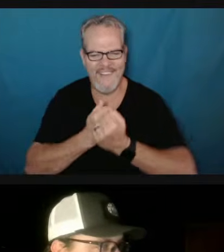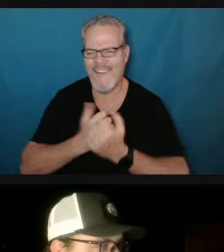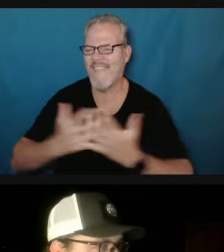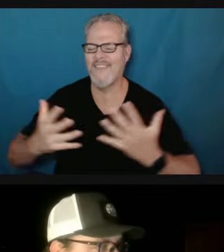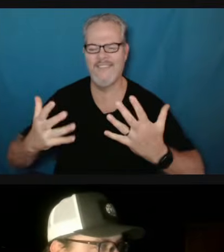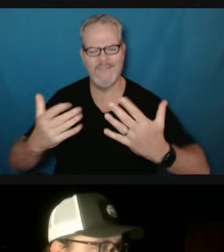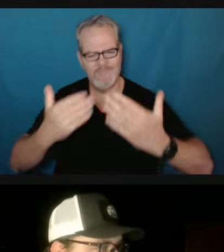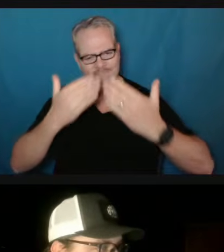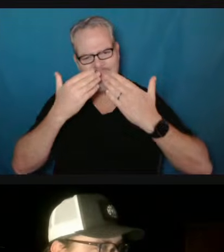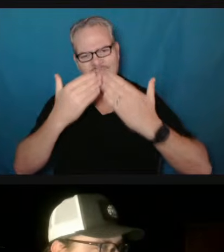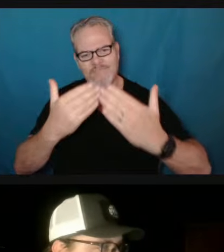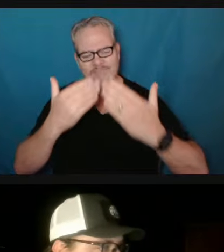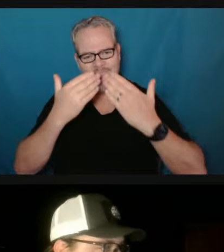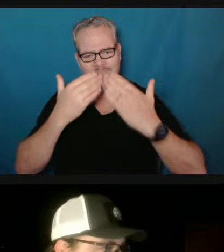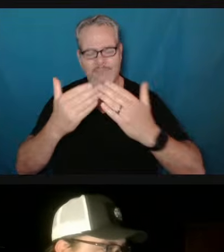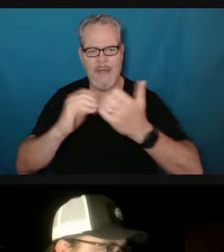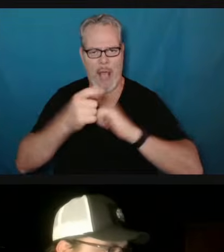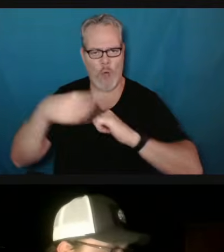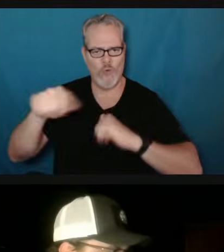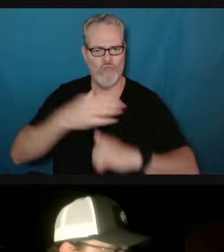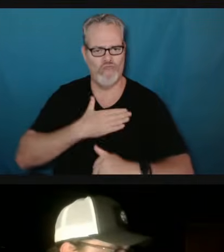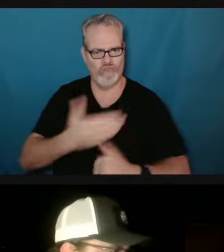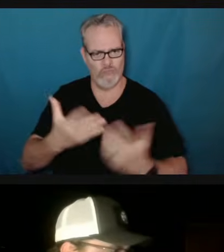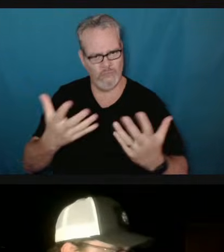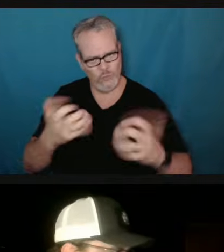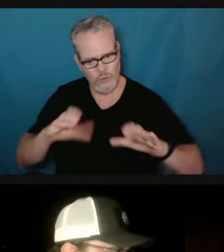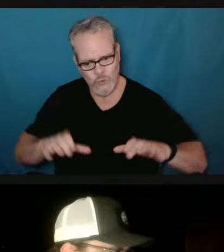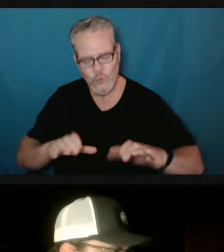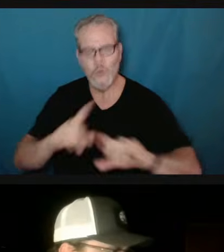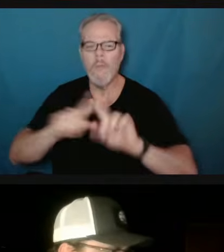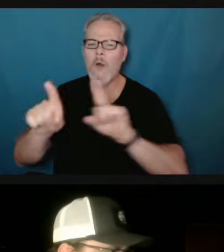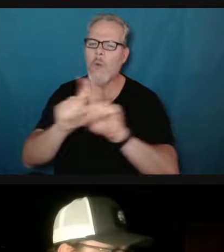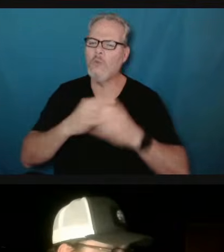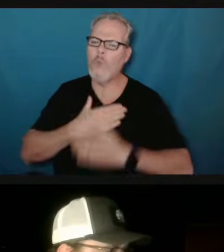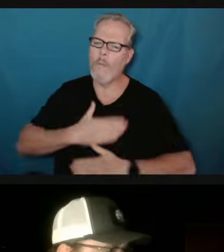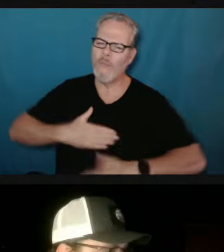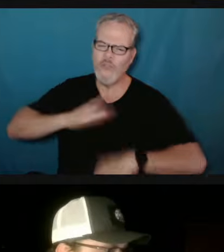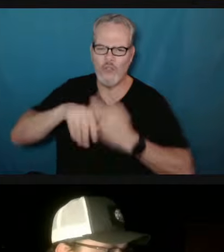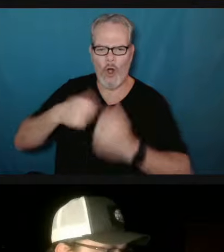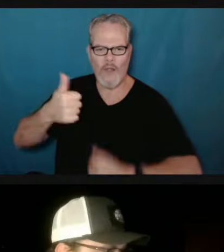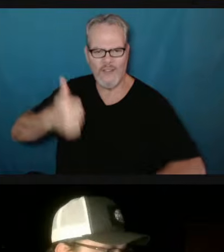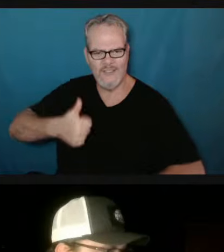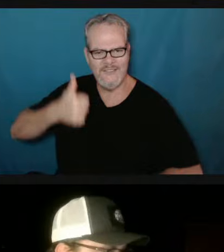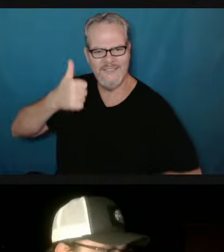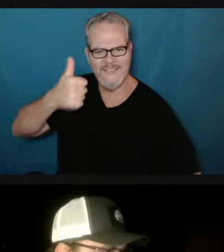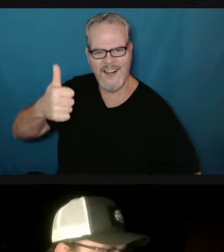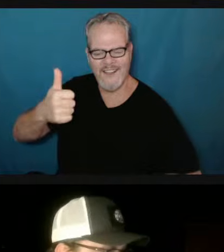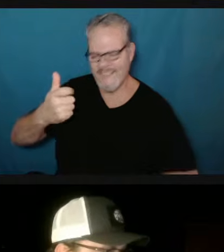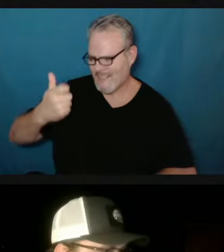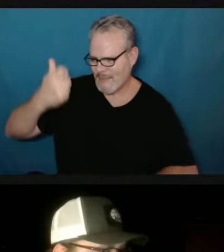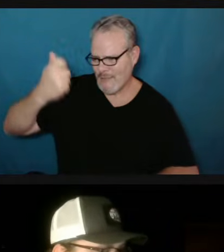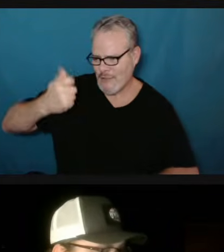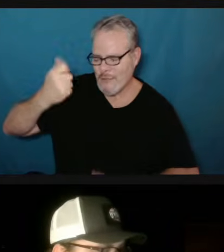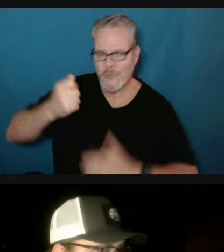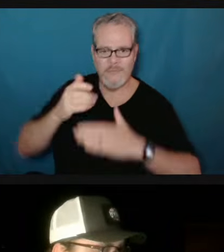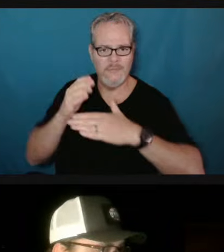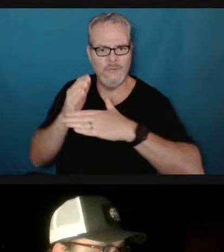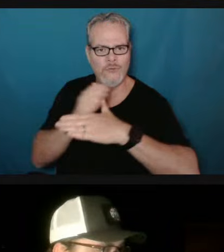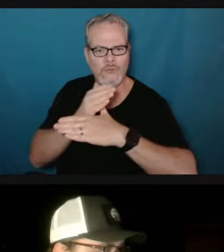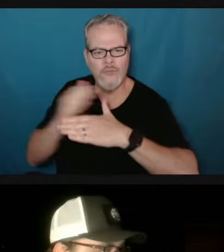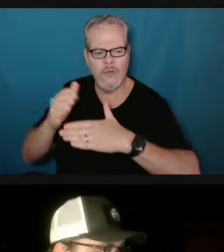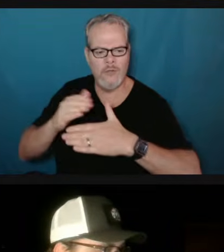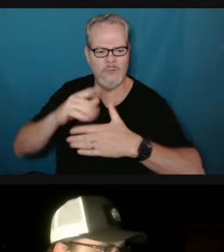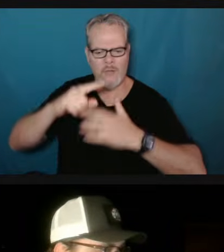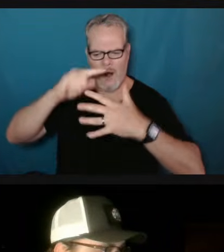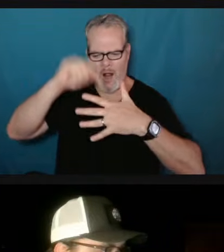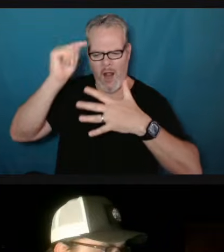you are so inclined, but we also appreciate all the likes, subscriptions, the shares, all of that stuff, and as well as the 5i grant